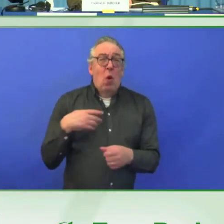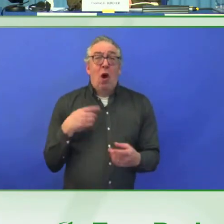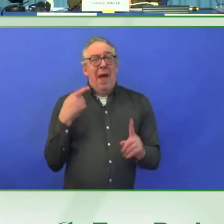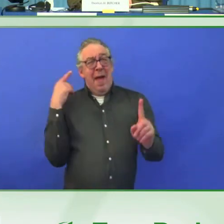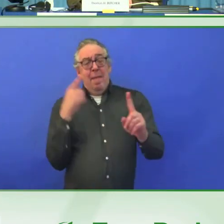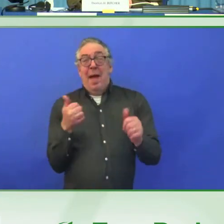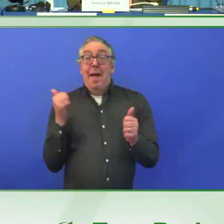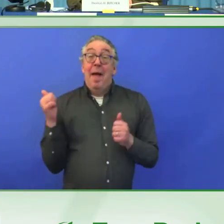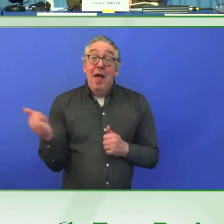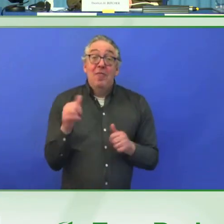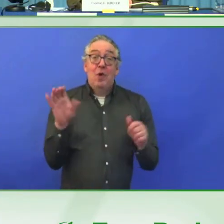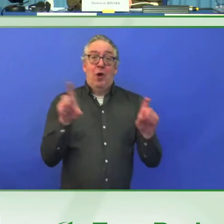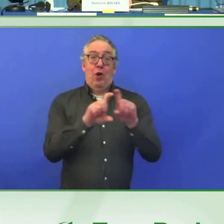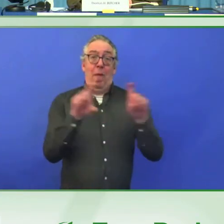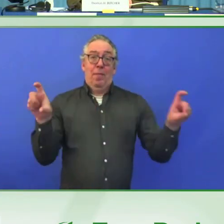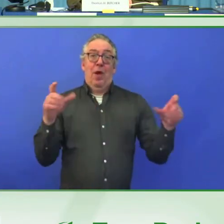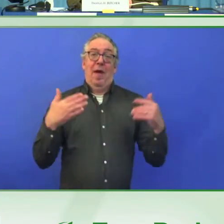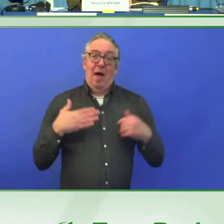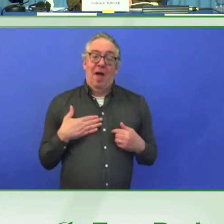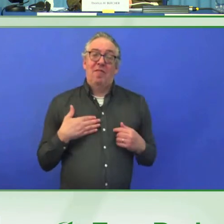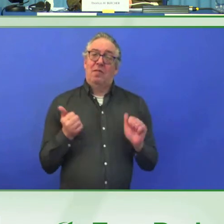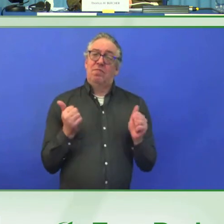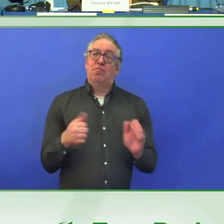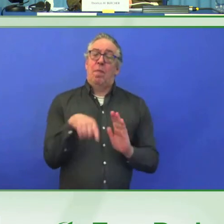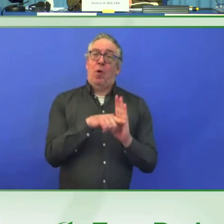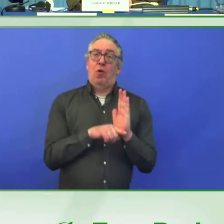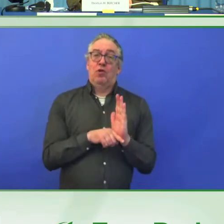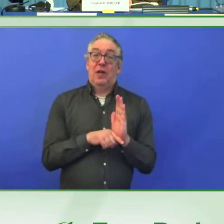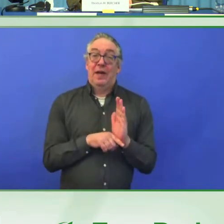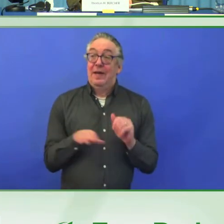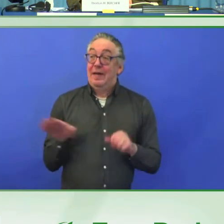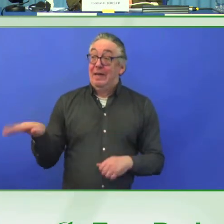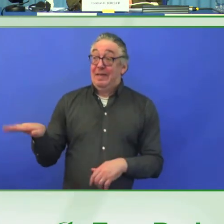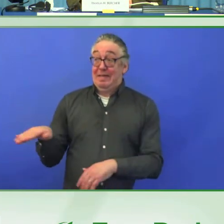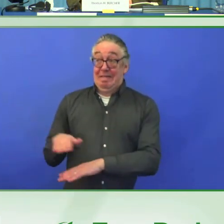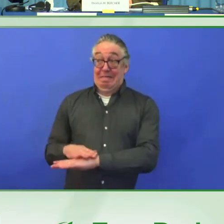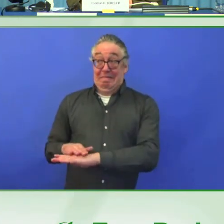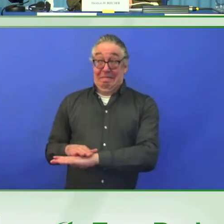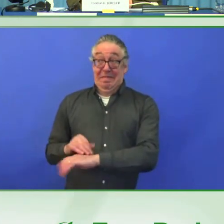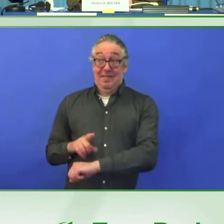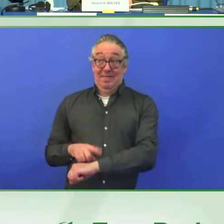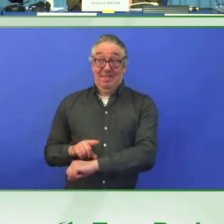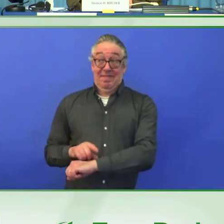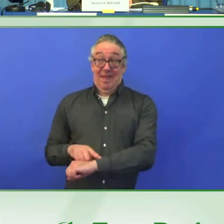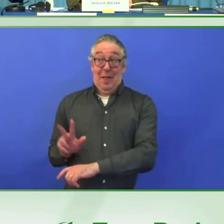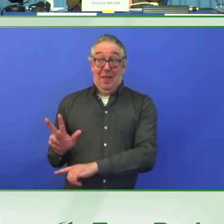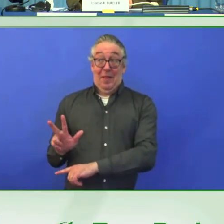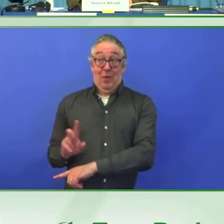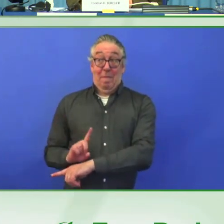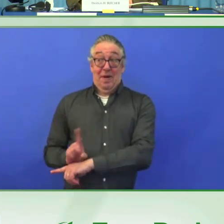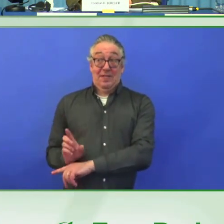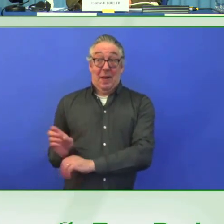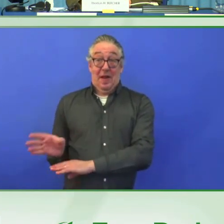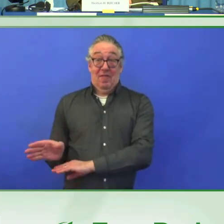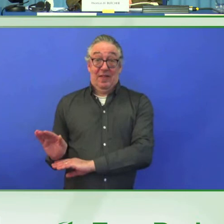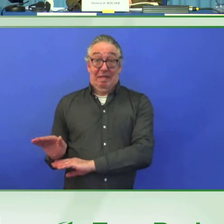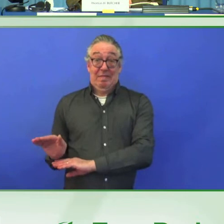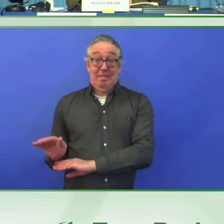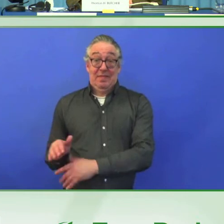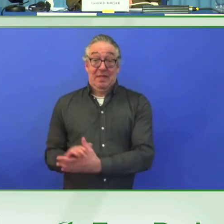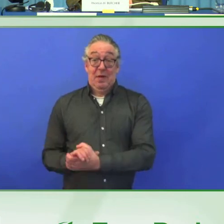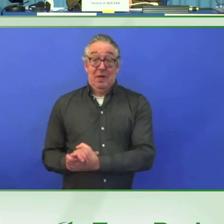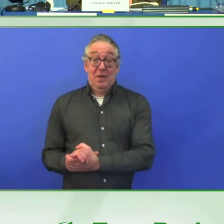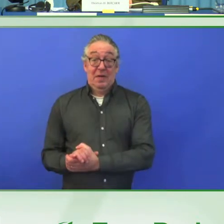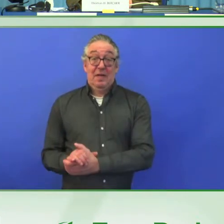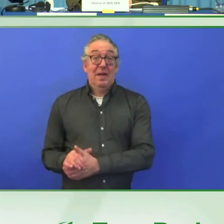Jürgen, if I may Tom. interrupt, I'm afraid we've actually only got 3 minutes left. The timing machine wasn't working